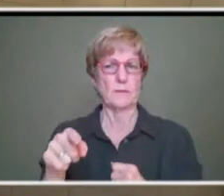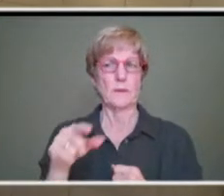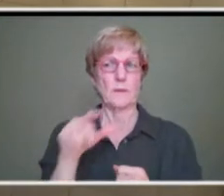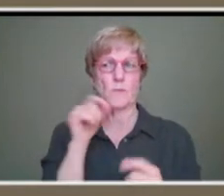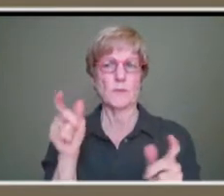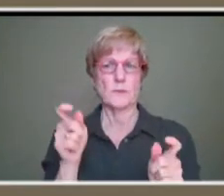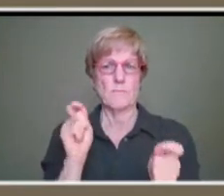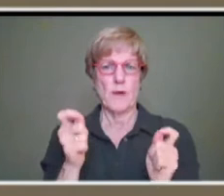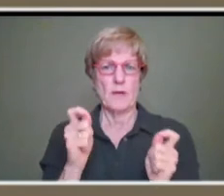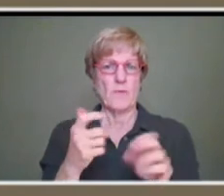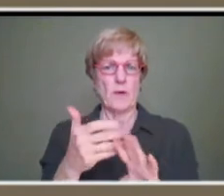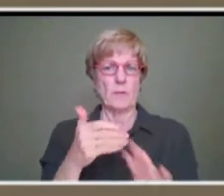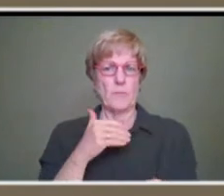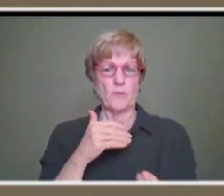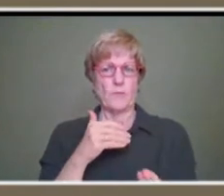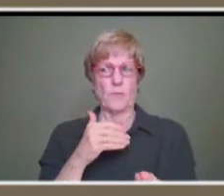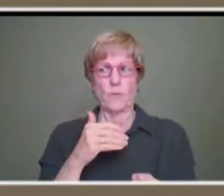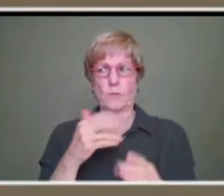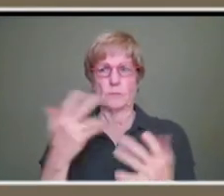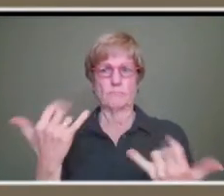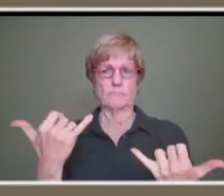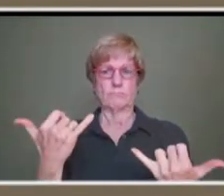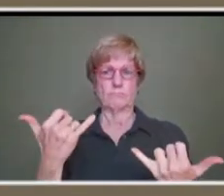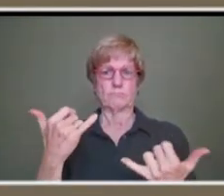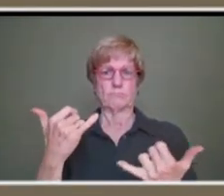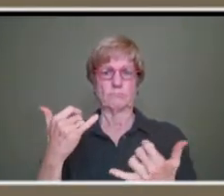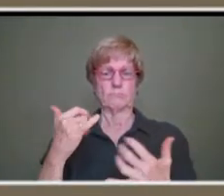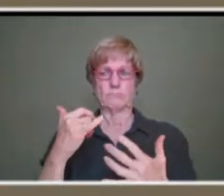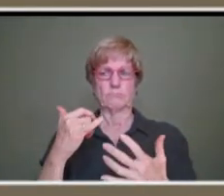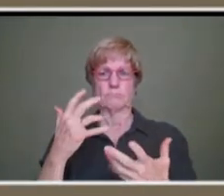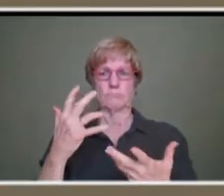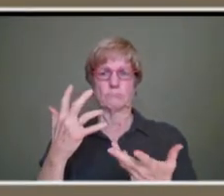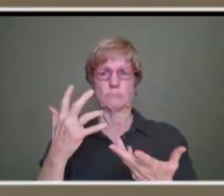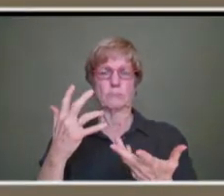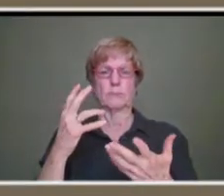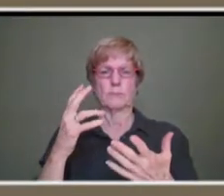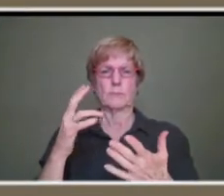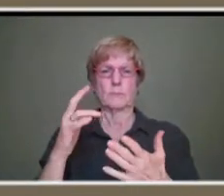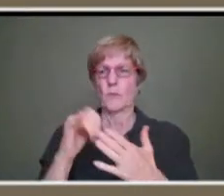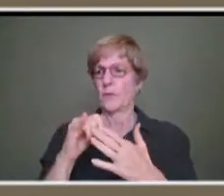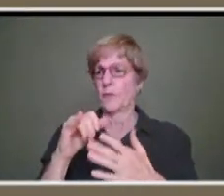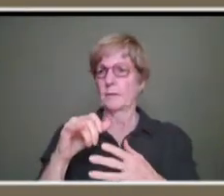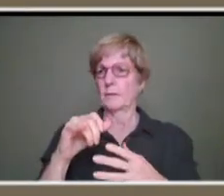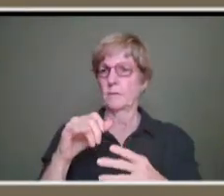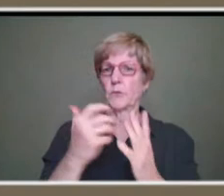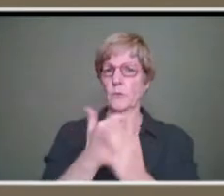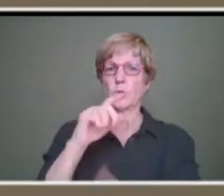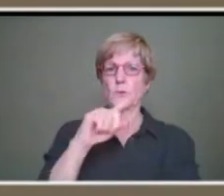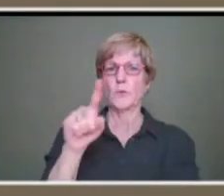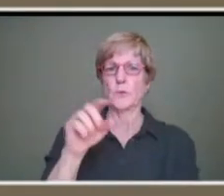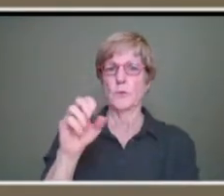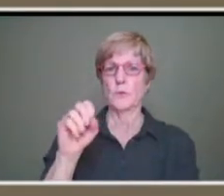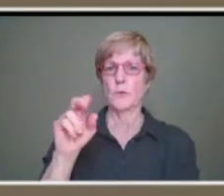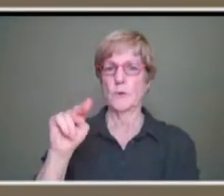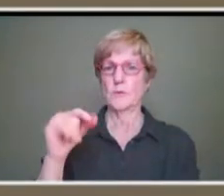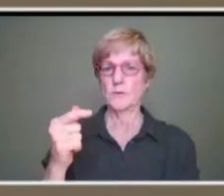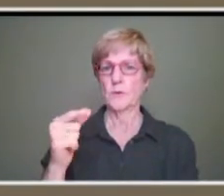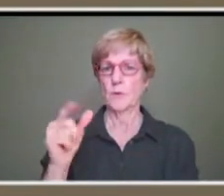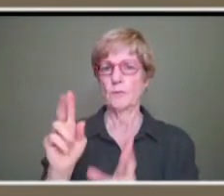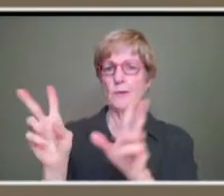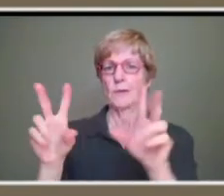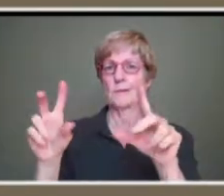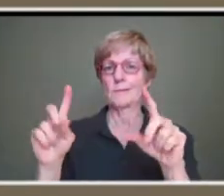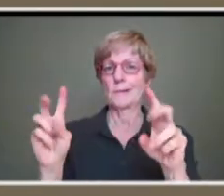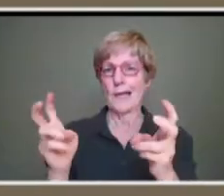before it came up before us with the intended Sony category in it and I support what you're saying right so so